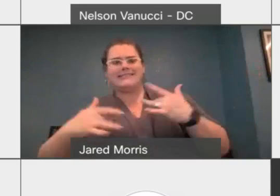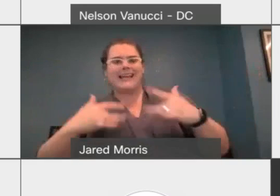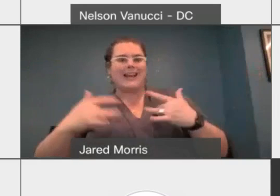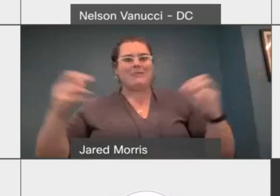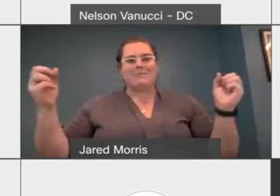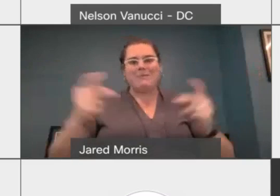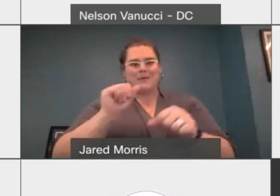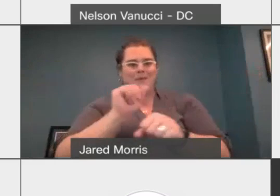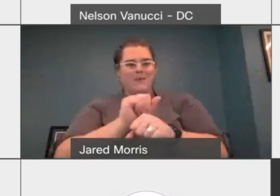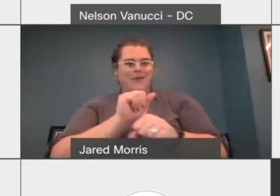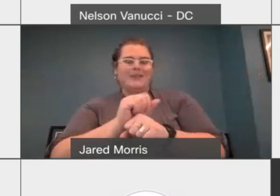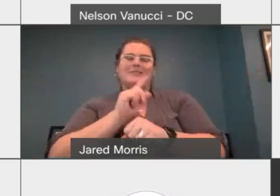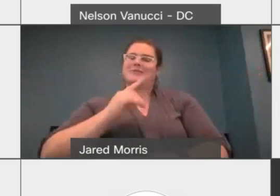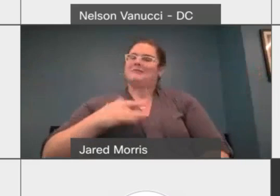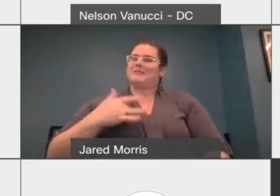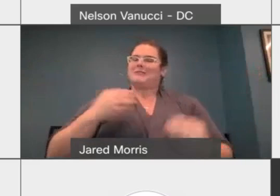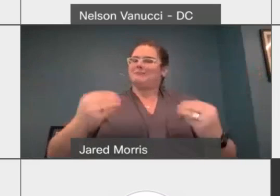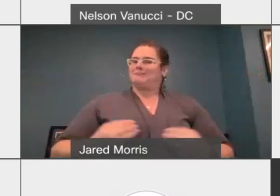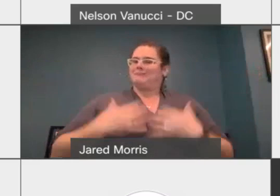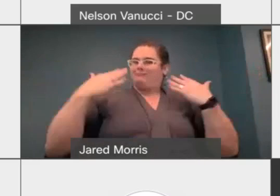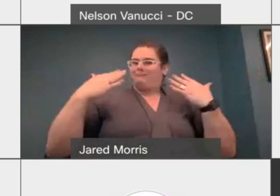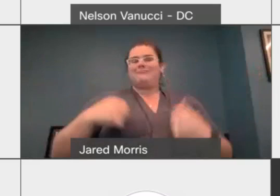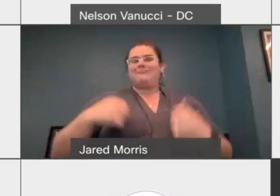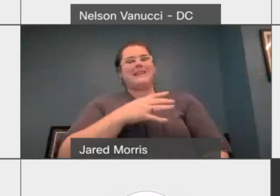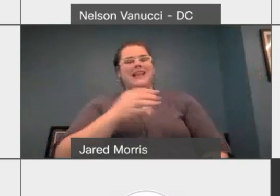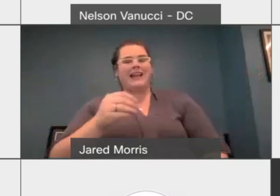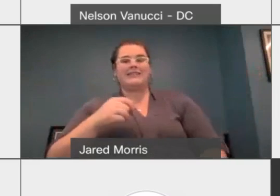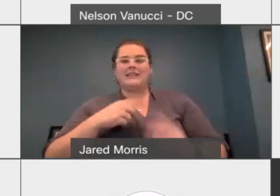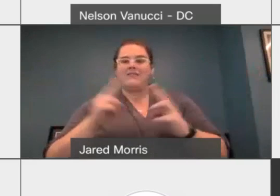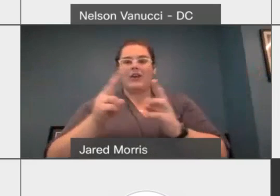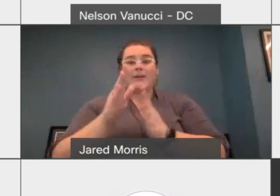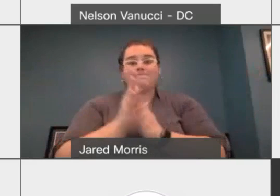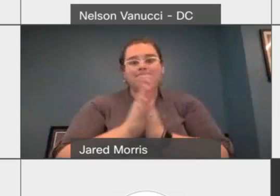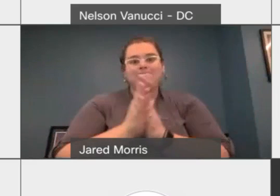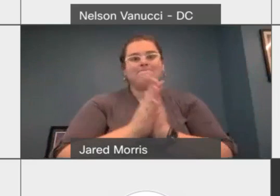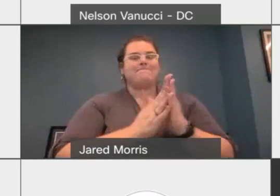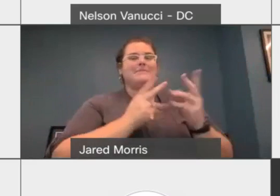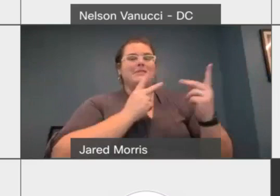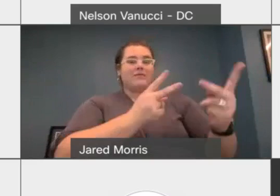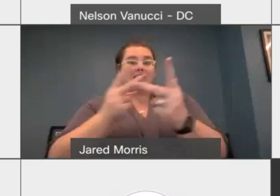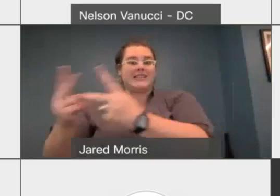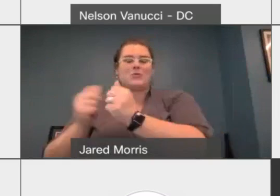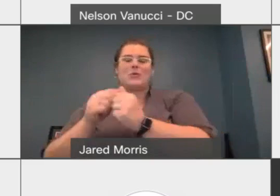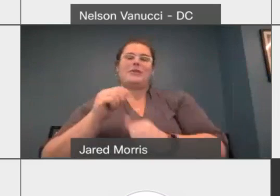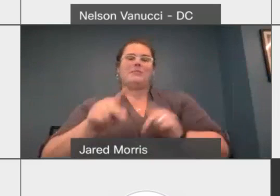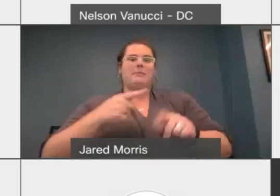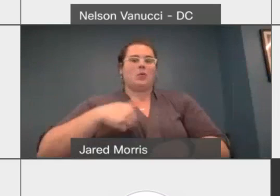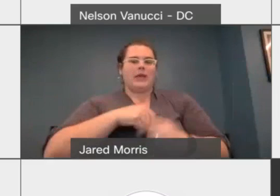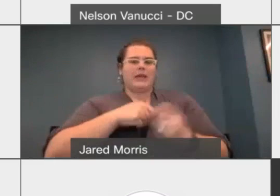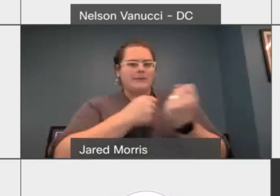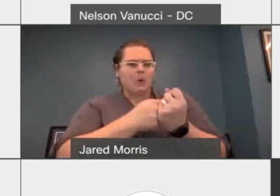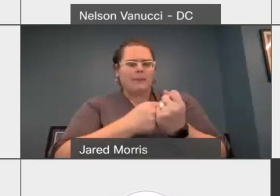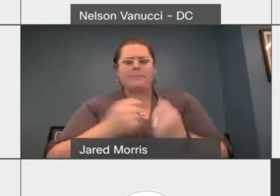add, eager to visit with people that we support. Has there been a